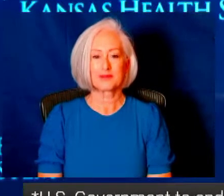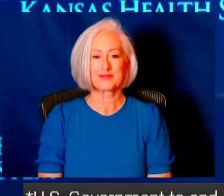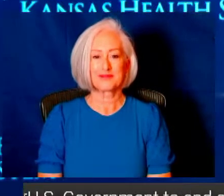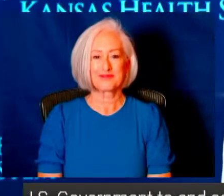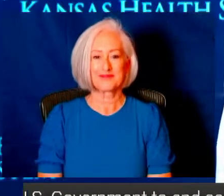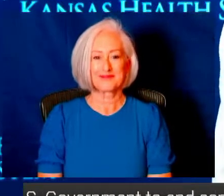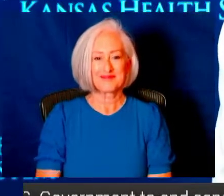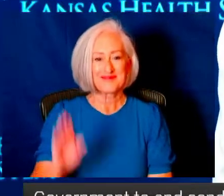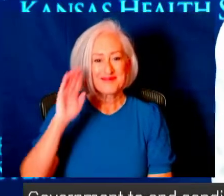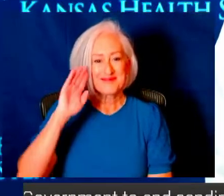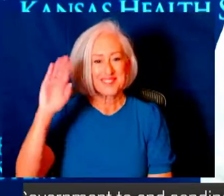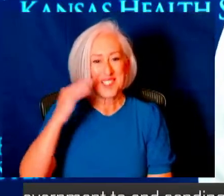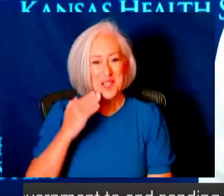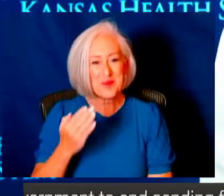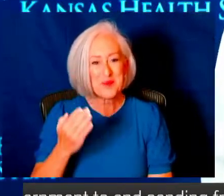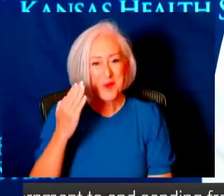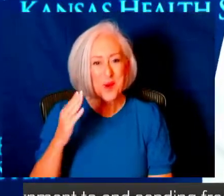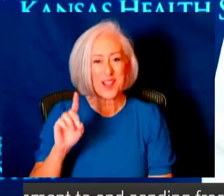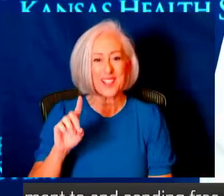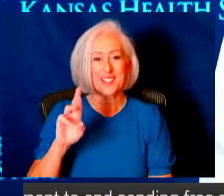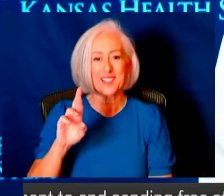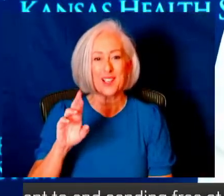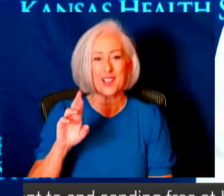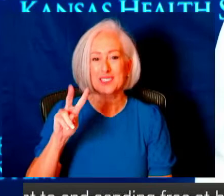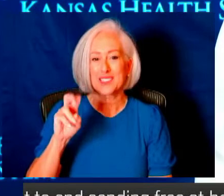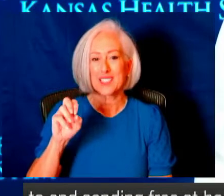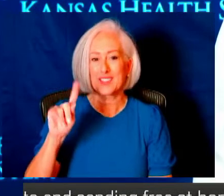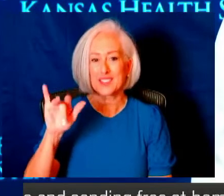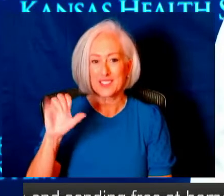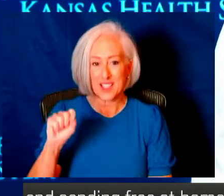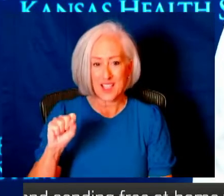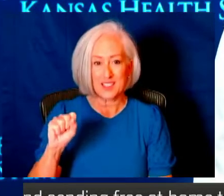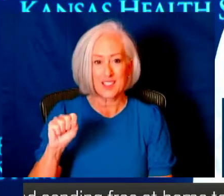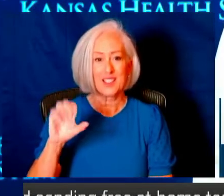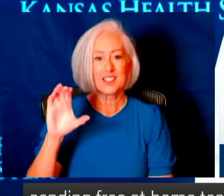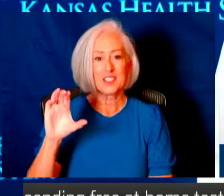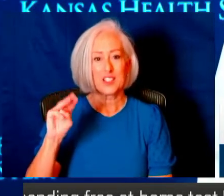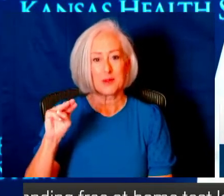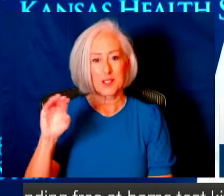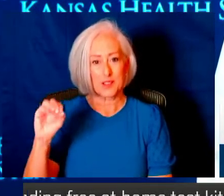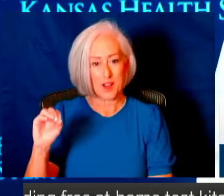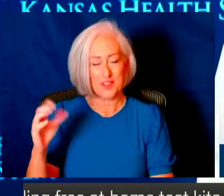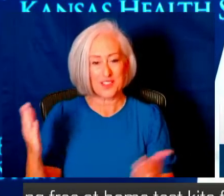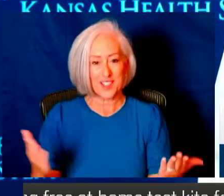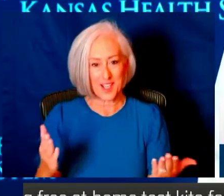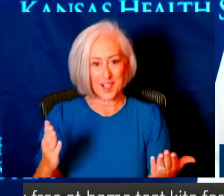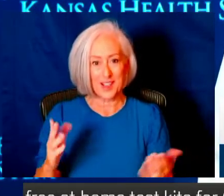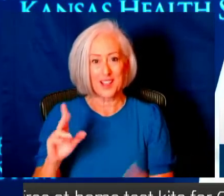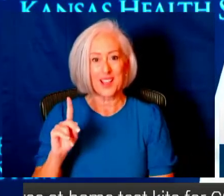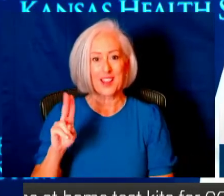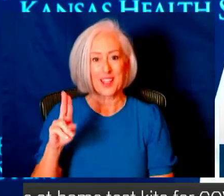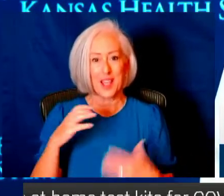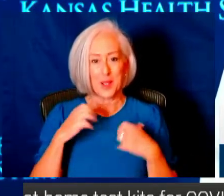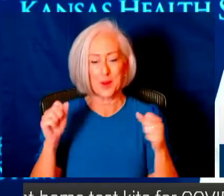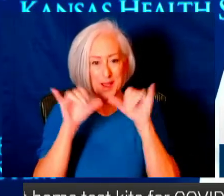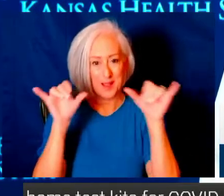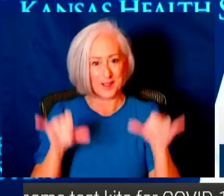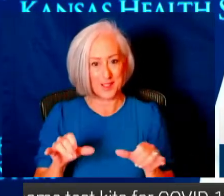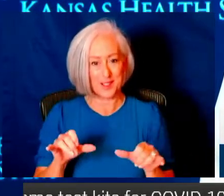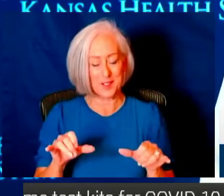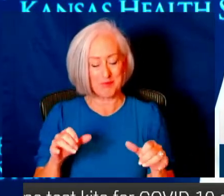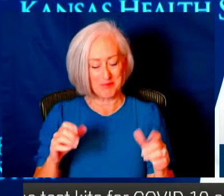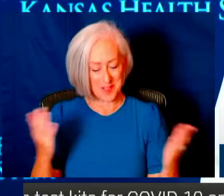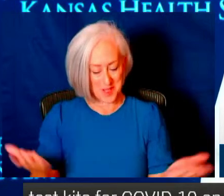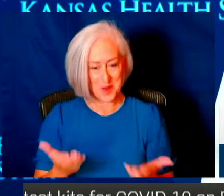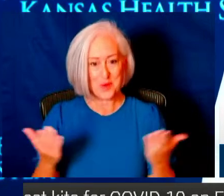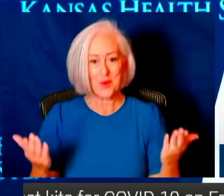Hey, good morning. I'm Dr. Steve Stites, Chief Medical Officer at the University of Kansas Health System. We're coming to you live from the Dolph Simons Jr.